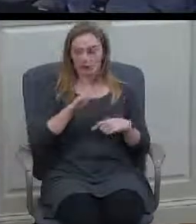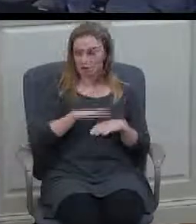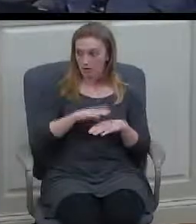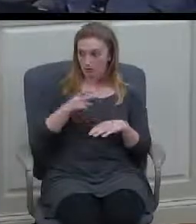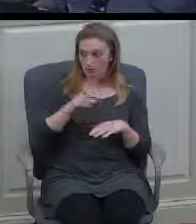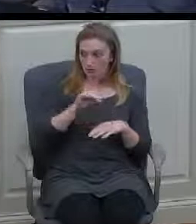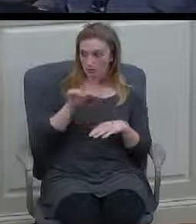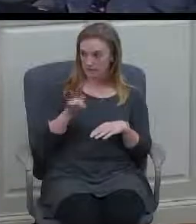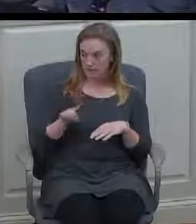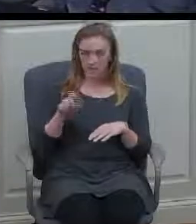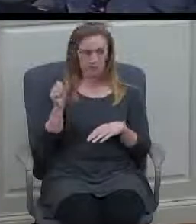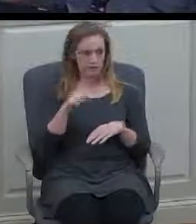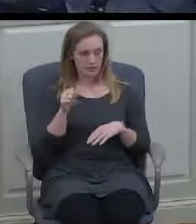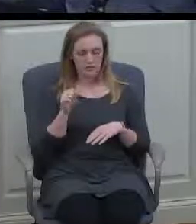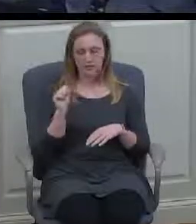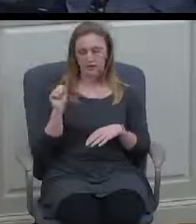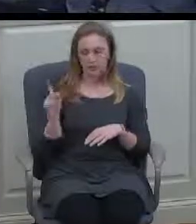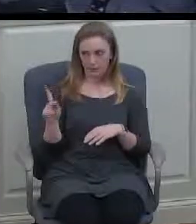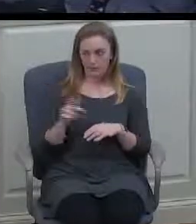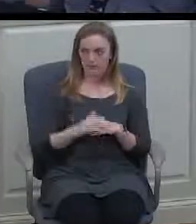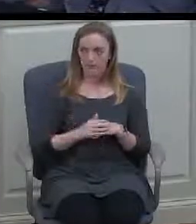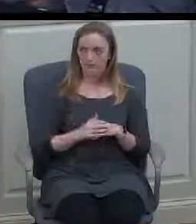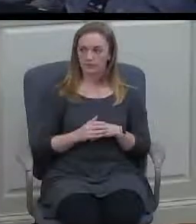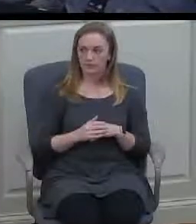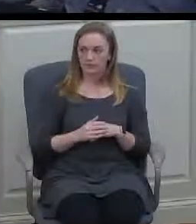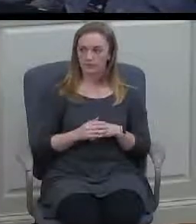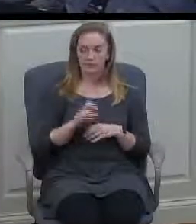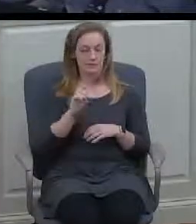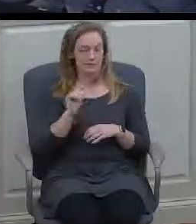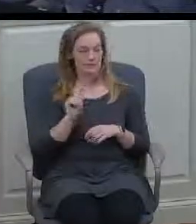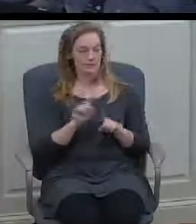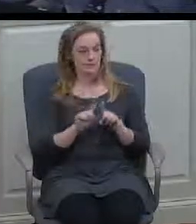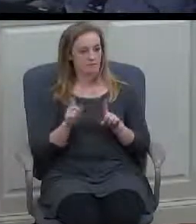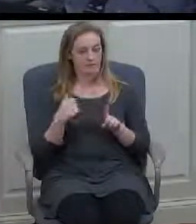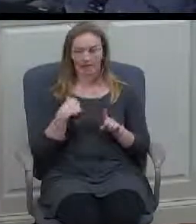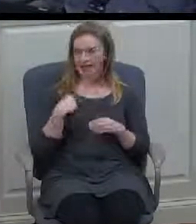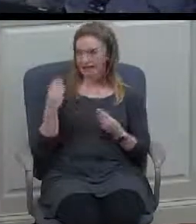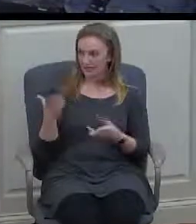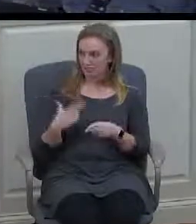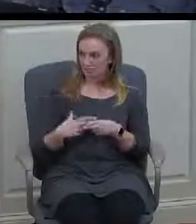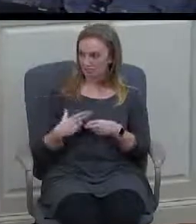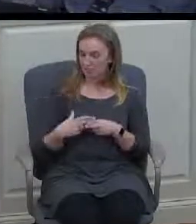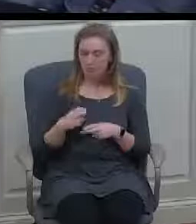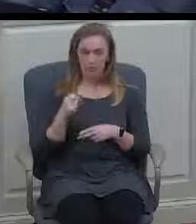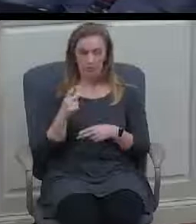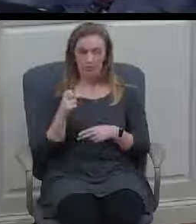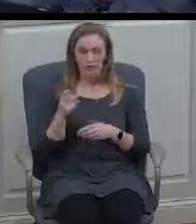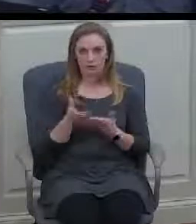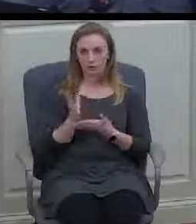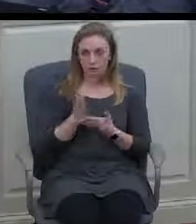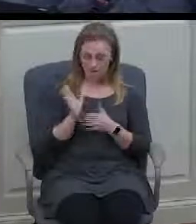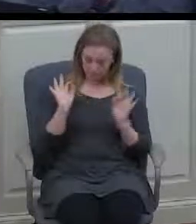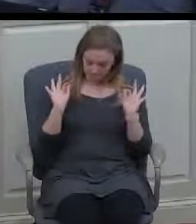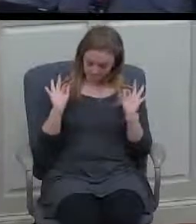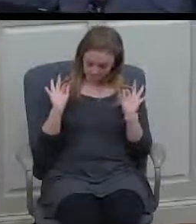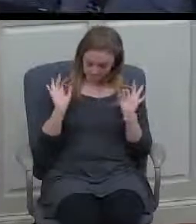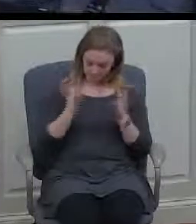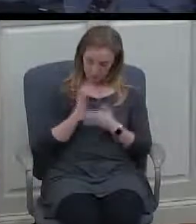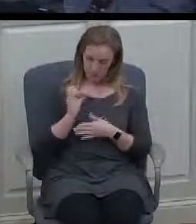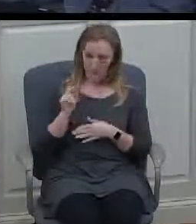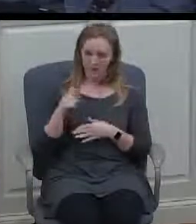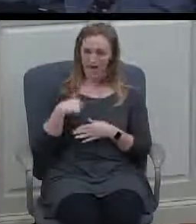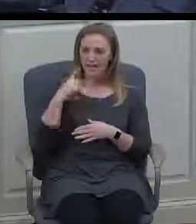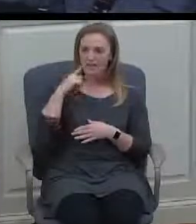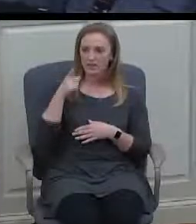Yeah, Okay. yeah. But we were also talking about. I gave you your AHP. name, right? Okay, all right, okay, all right. I Thank thought you, ma'am. she